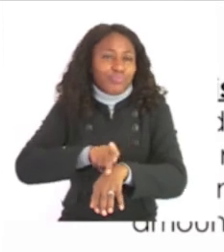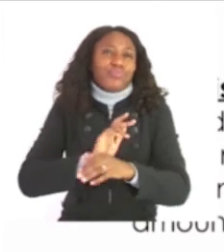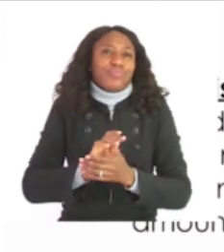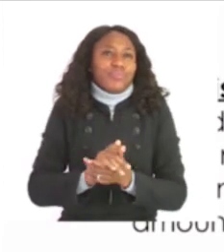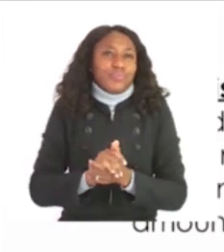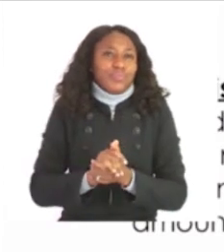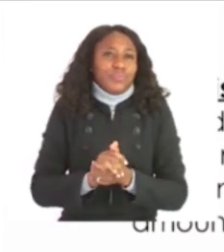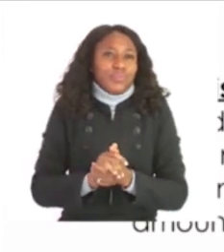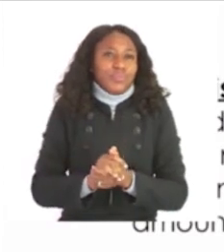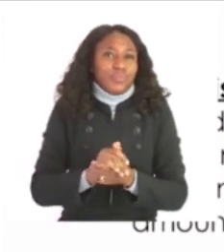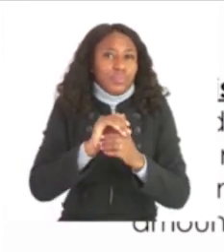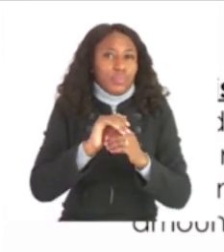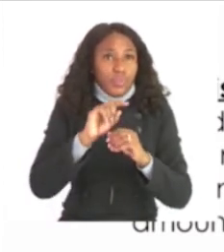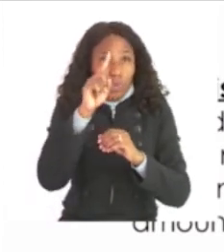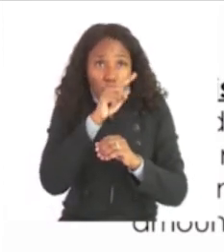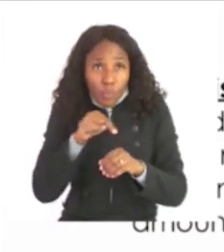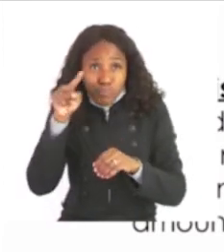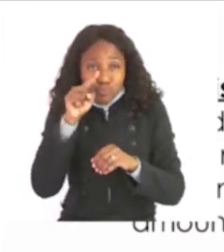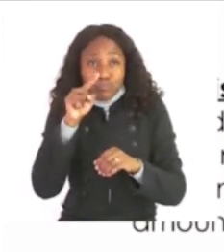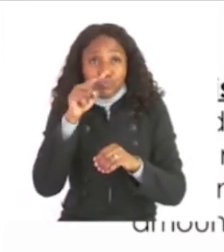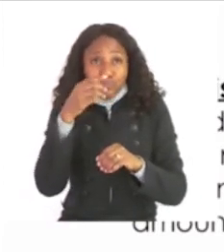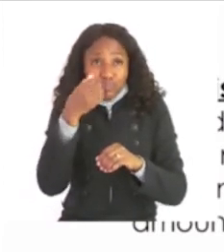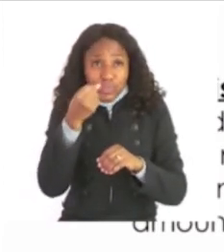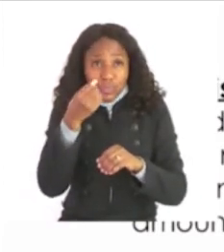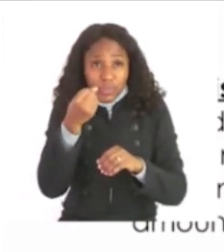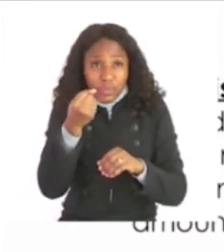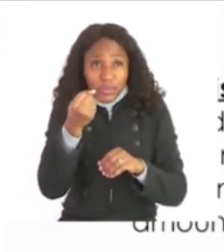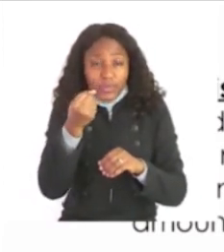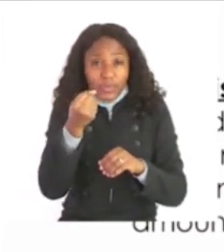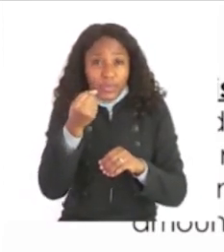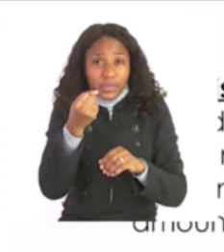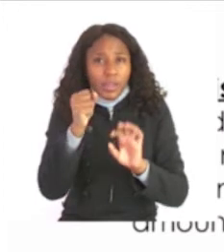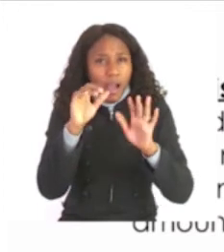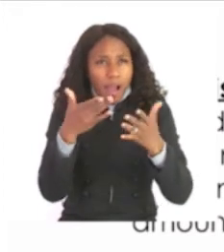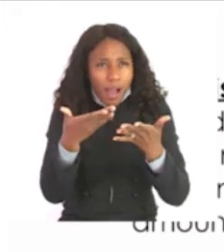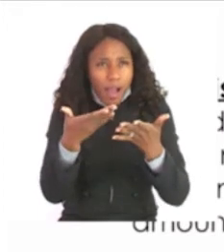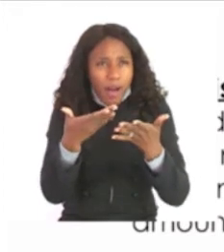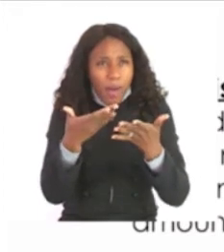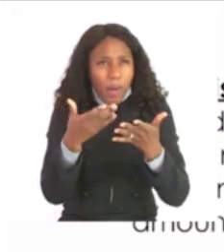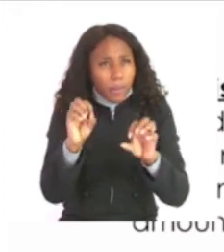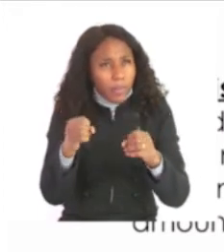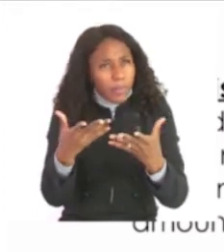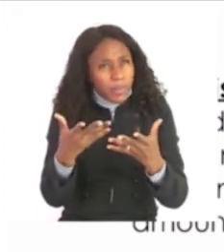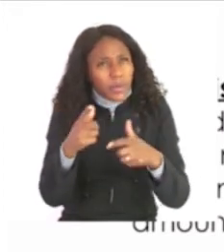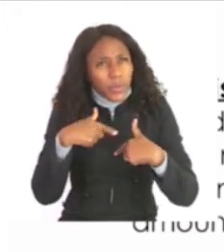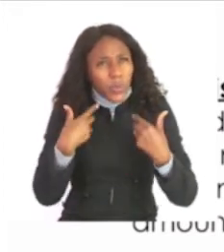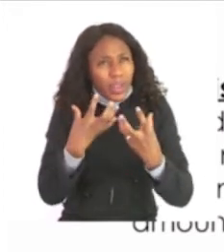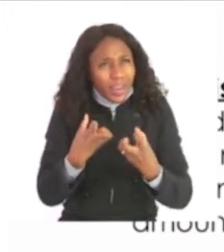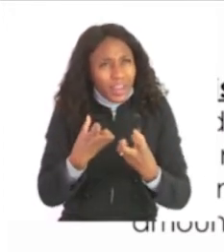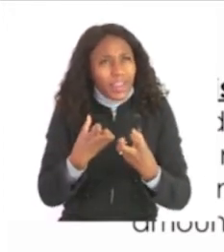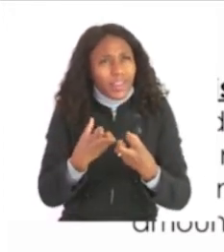And on the pie chart, next to the food sources, it shows us how much do we need for